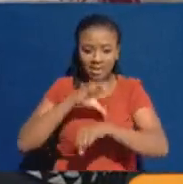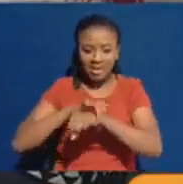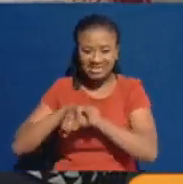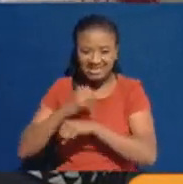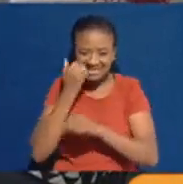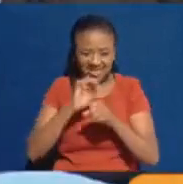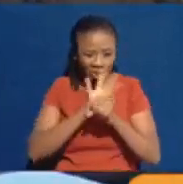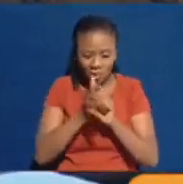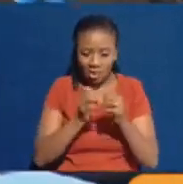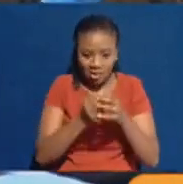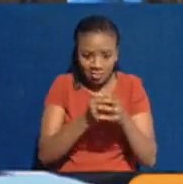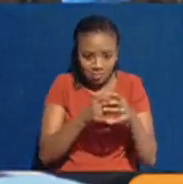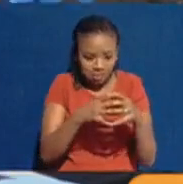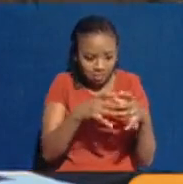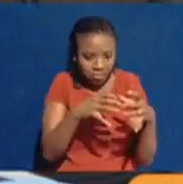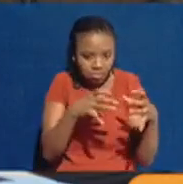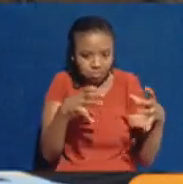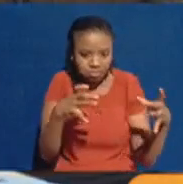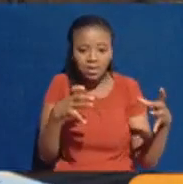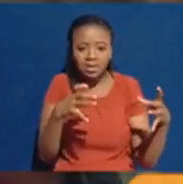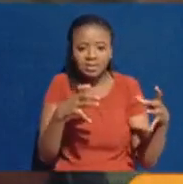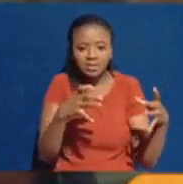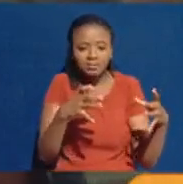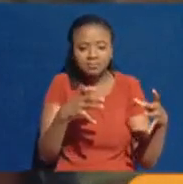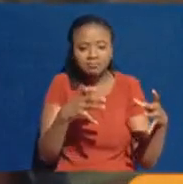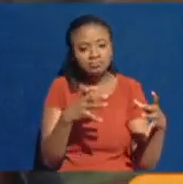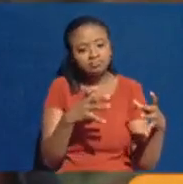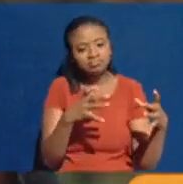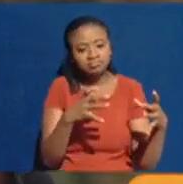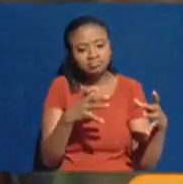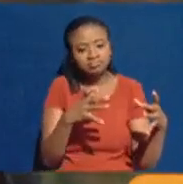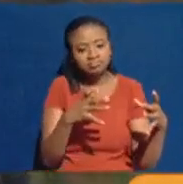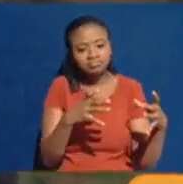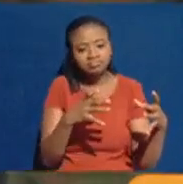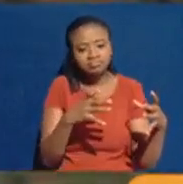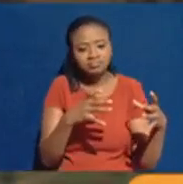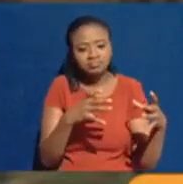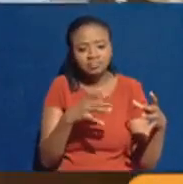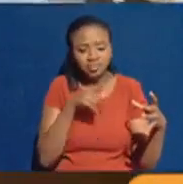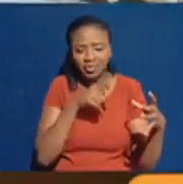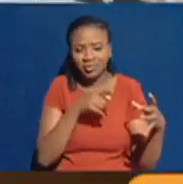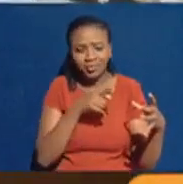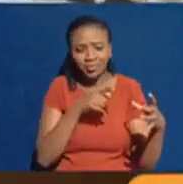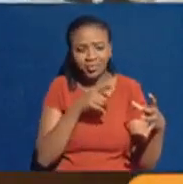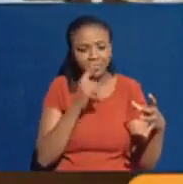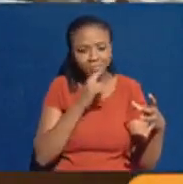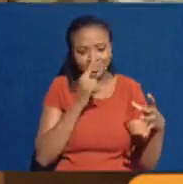virus. This despite some short-lived optimism that the worst of the pandemic might be over.